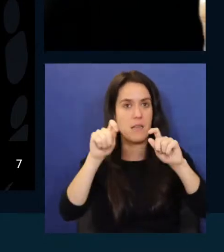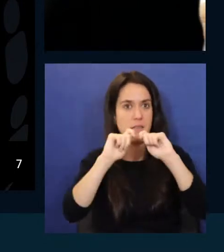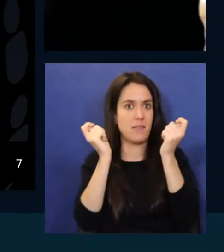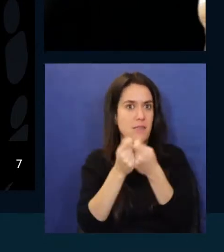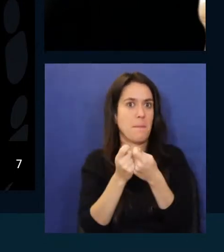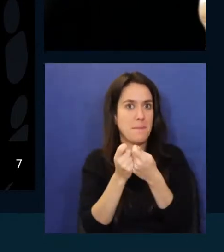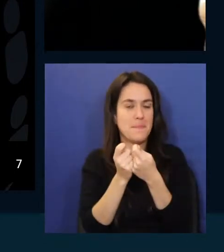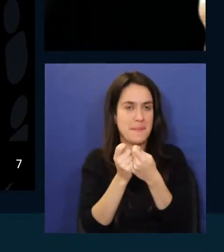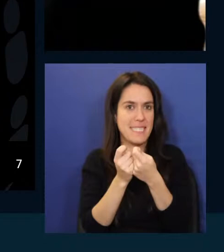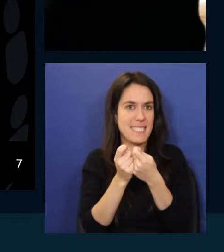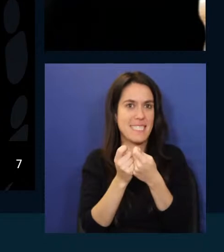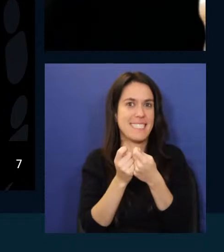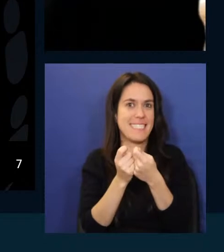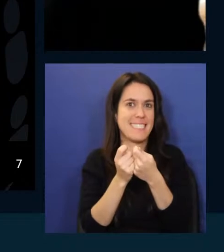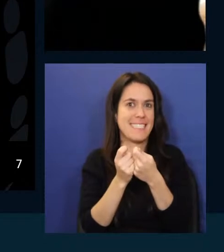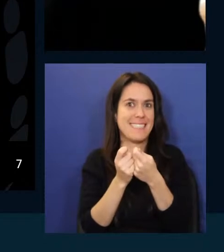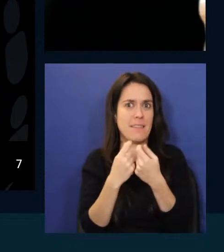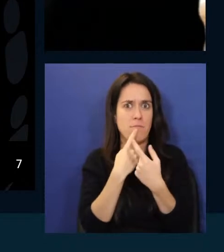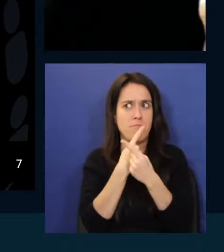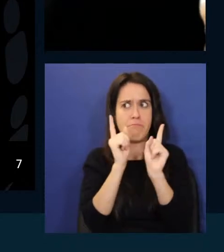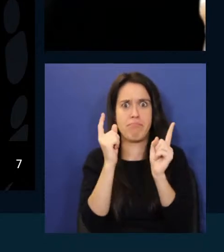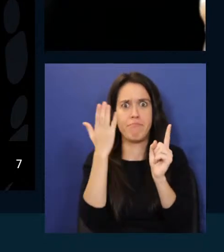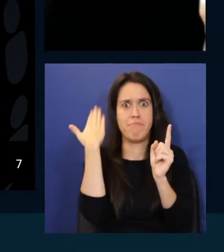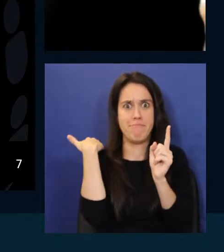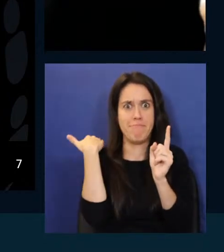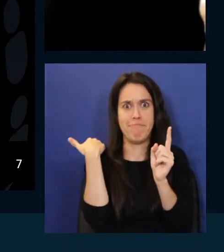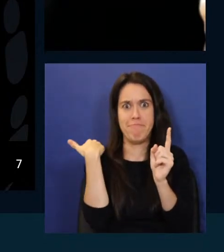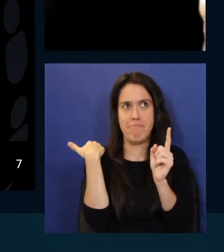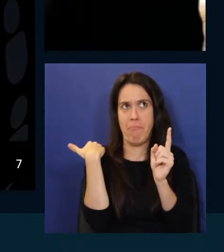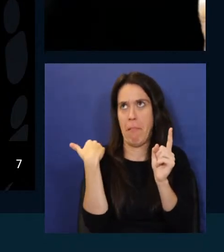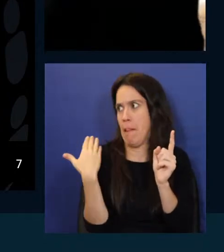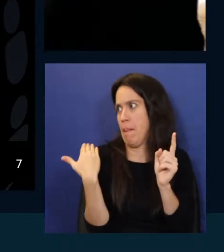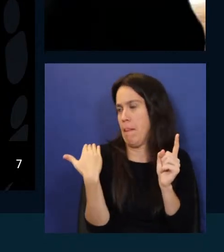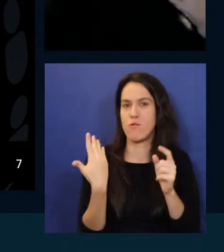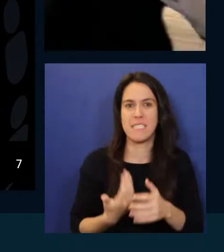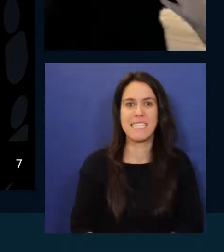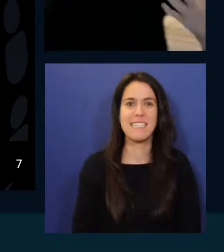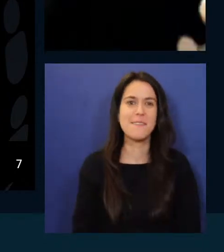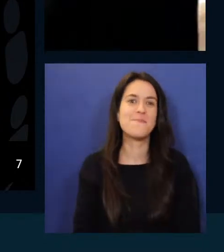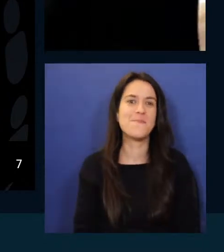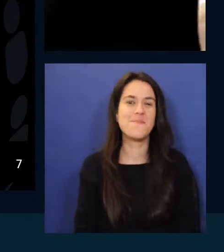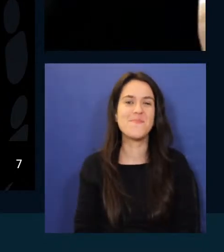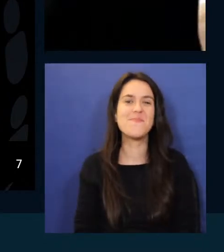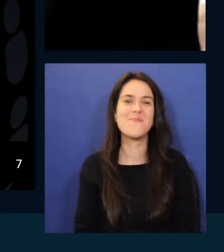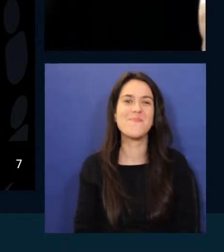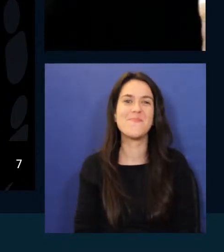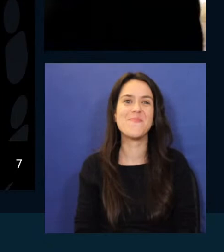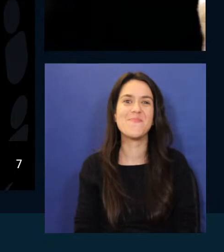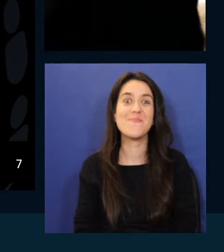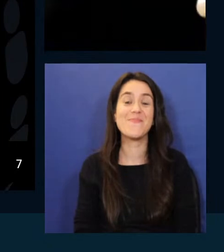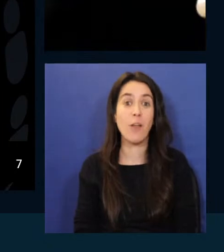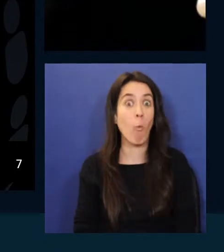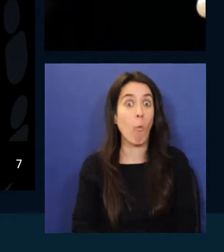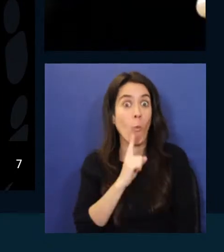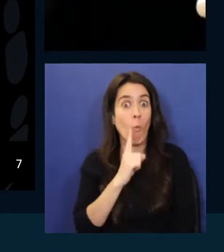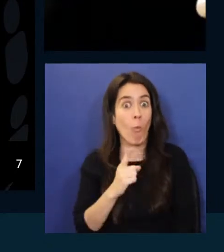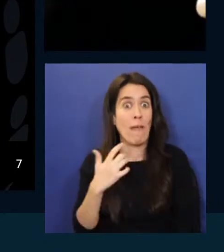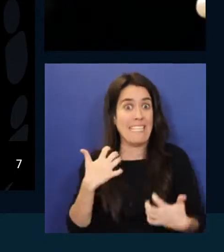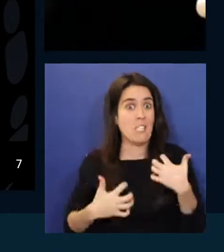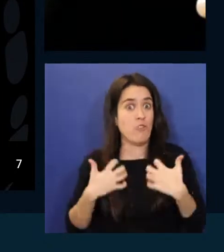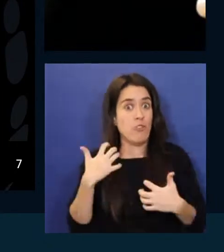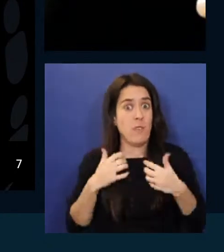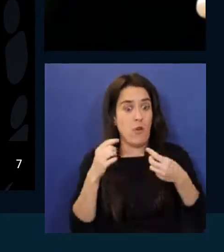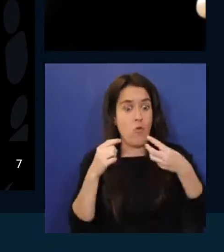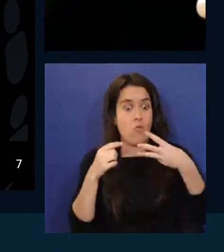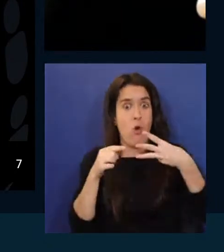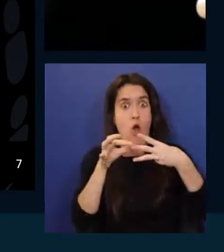actually announced on Ignite not too long ago. So that's a very interesting option. Requires,